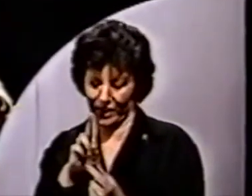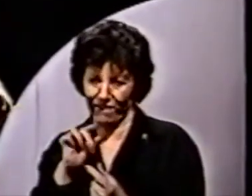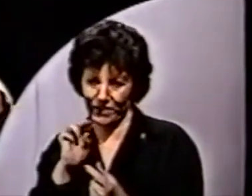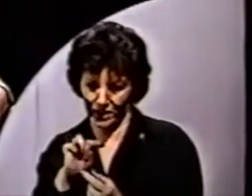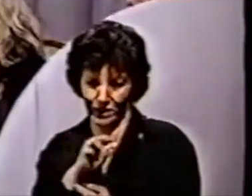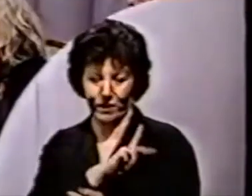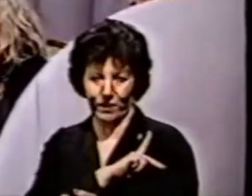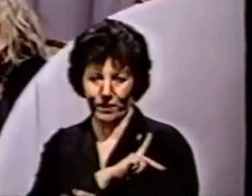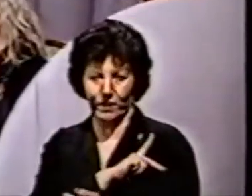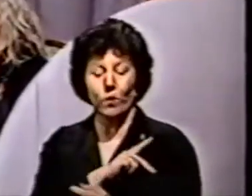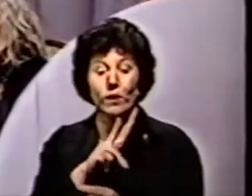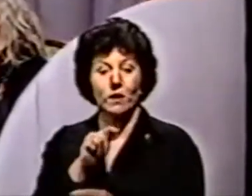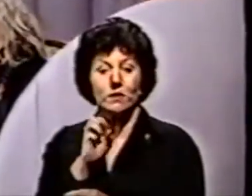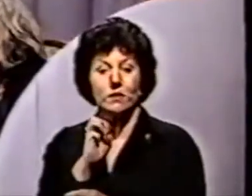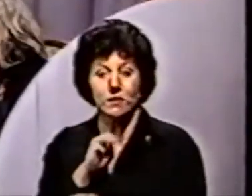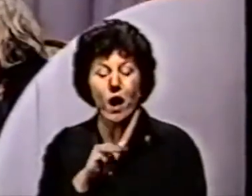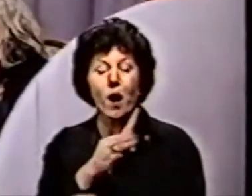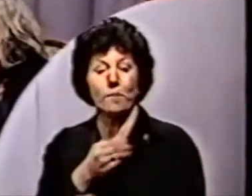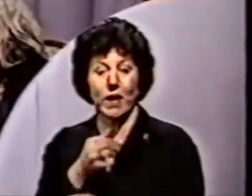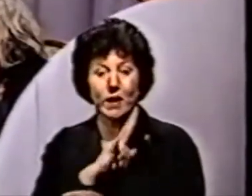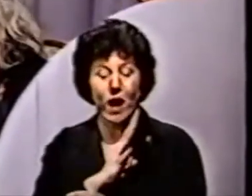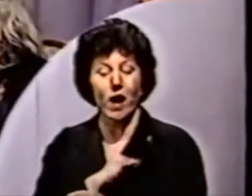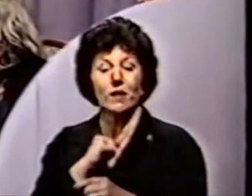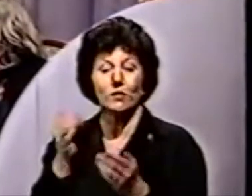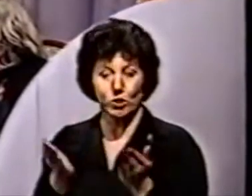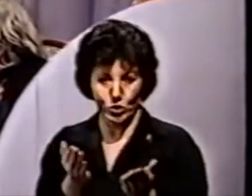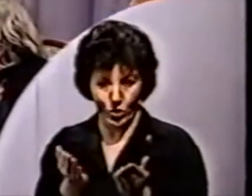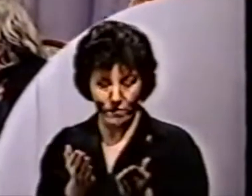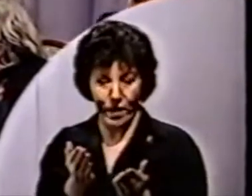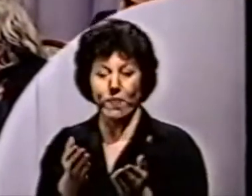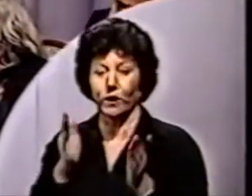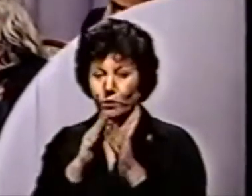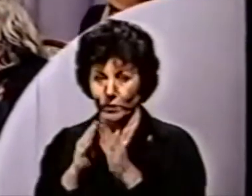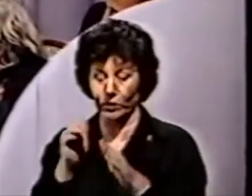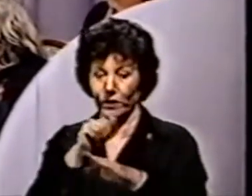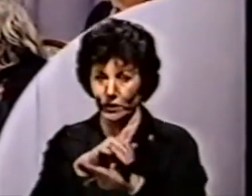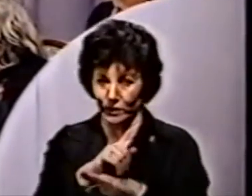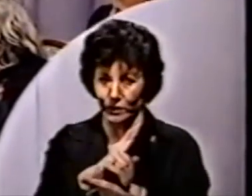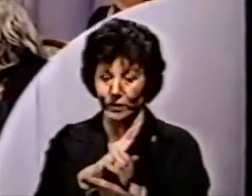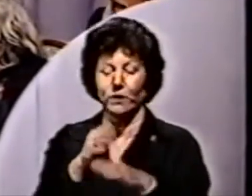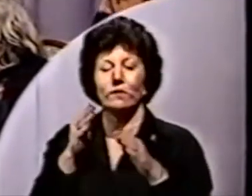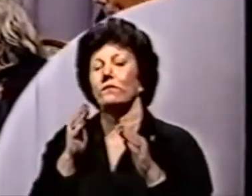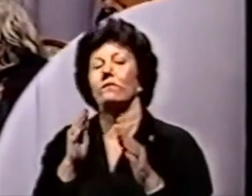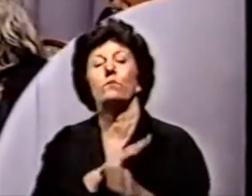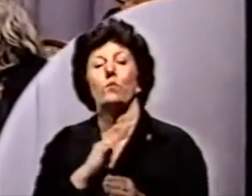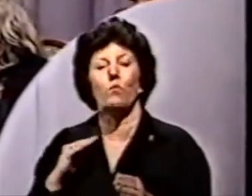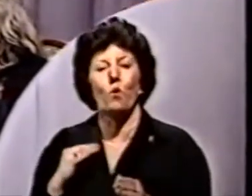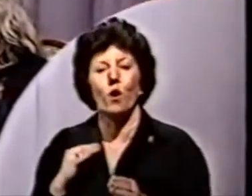Okay, well, Tom and I serve on the Community Advisory Board for Project WIN. And